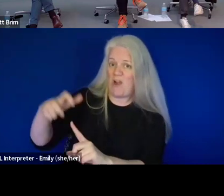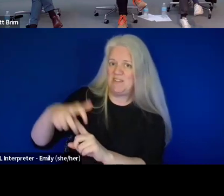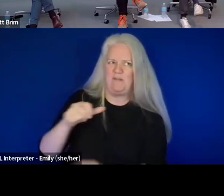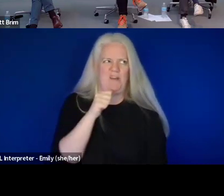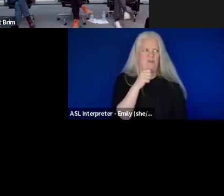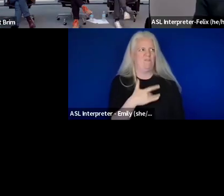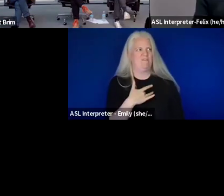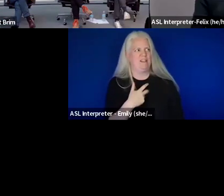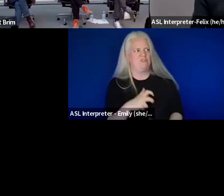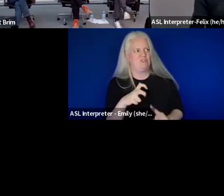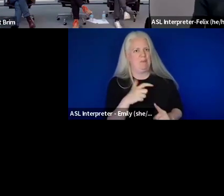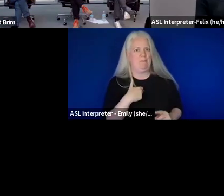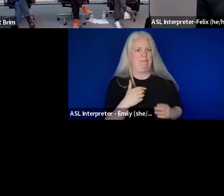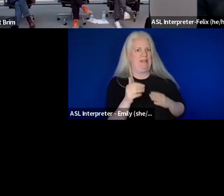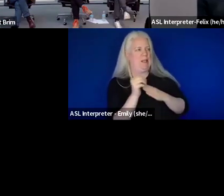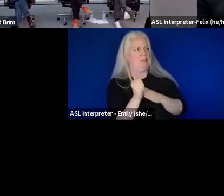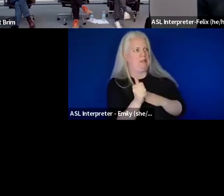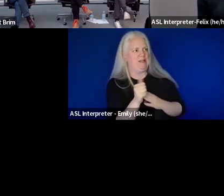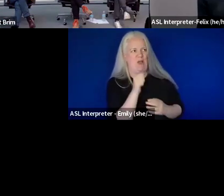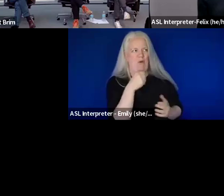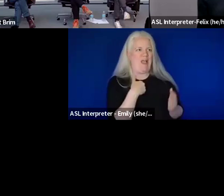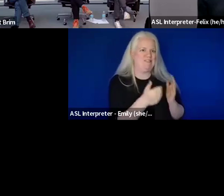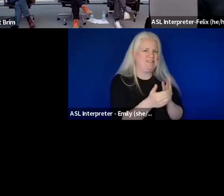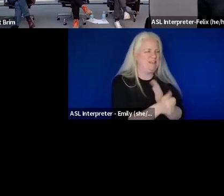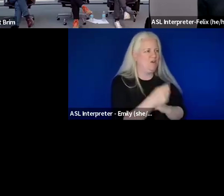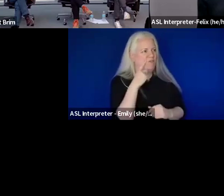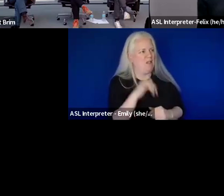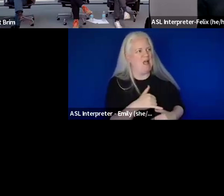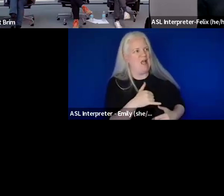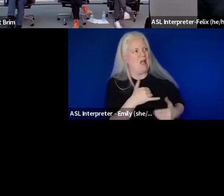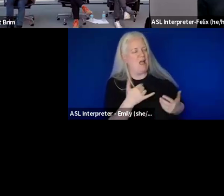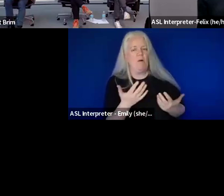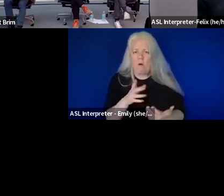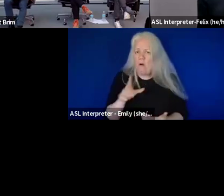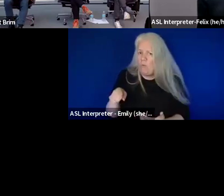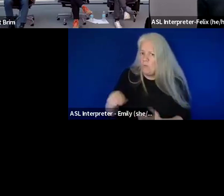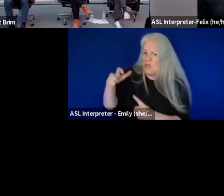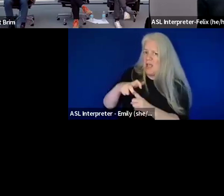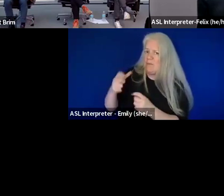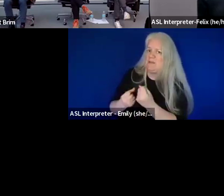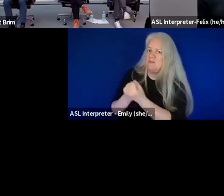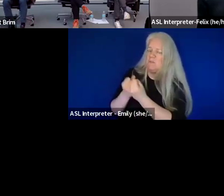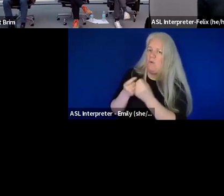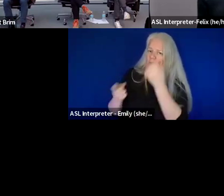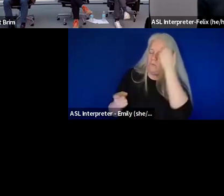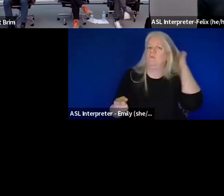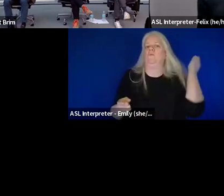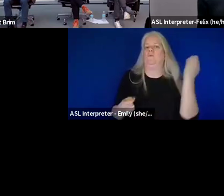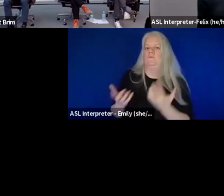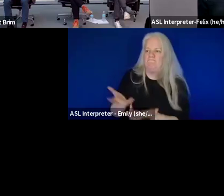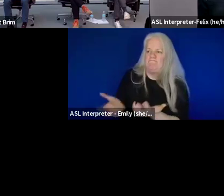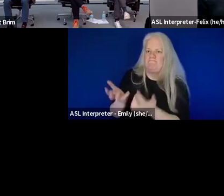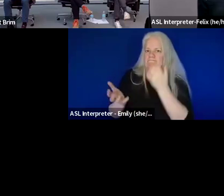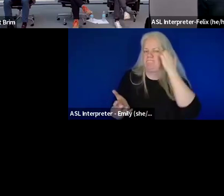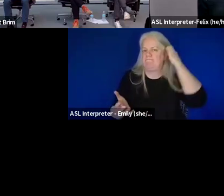like they're leaders. They may not feel like they have the skill set, but really being able to support those individuals to